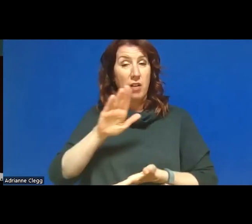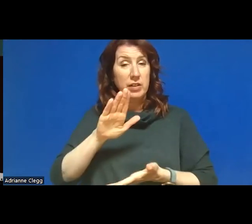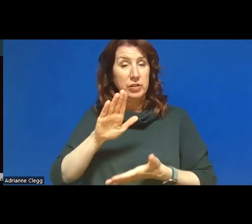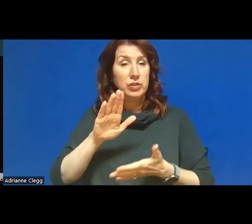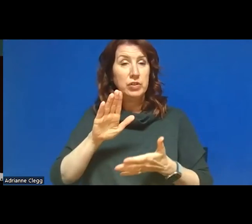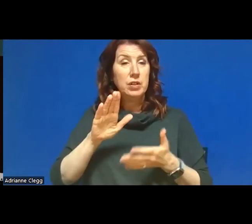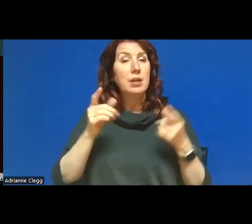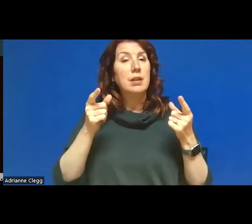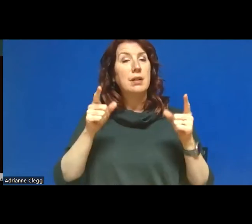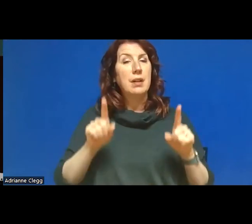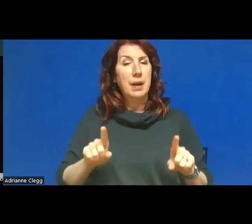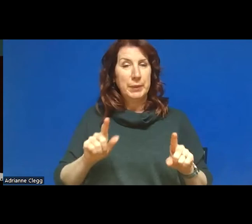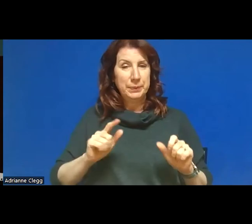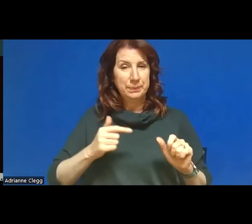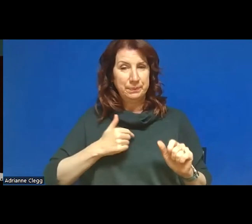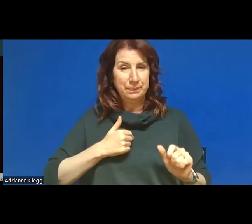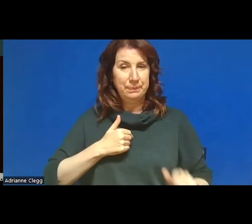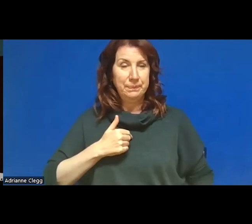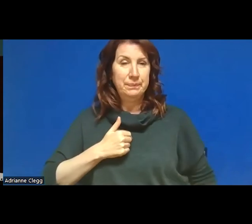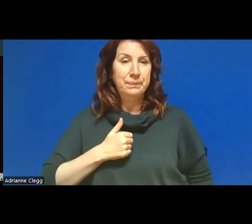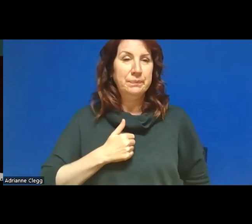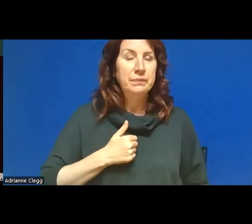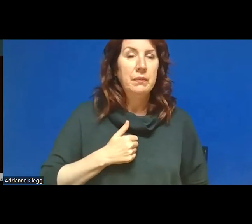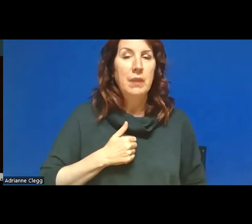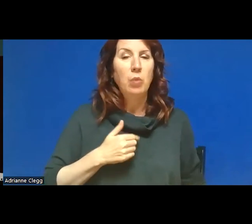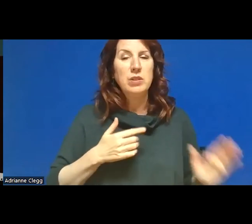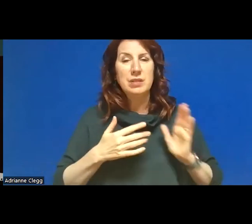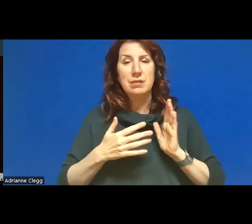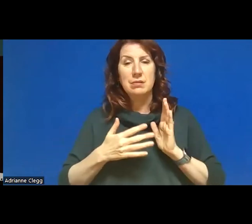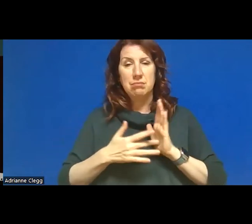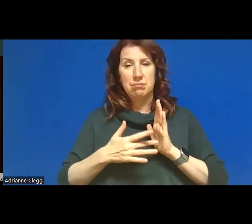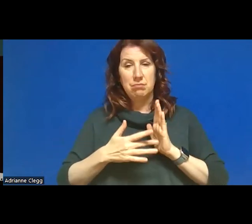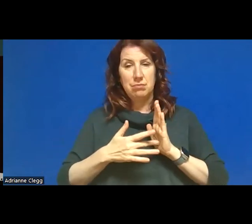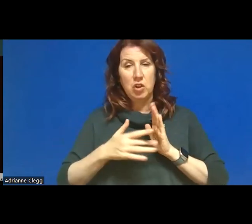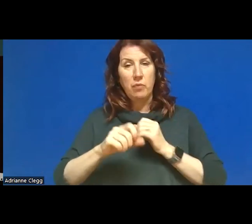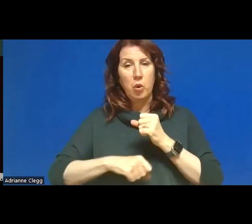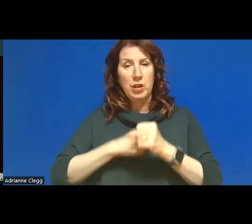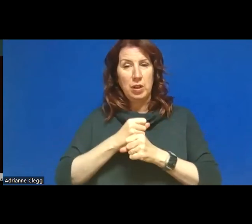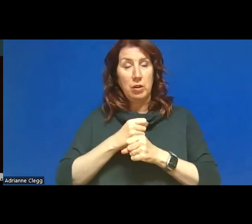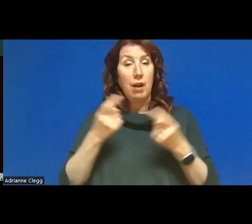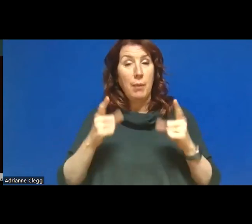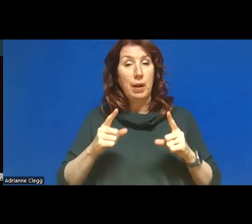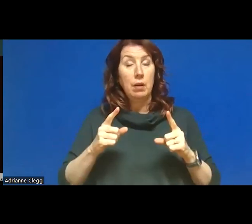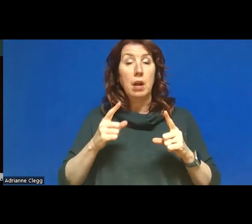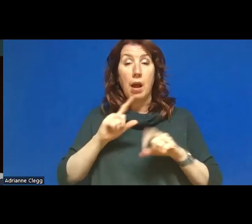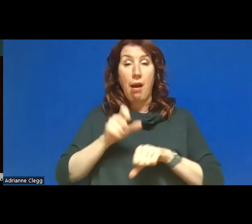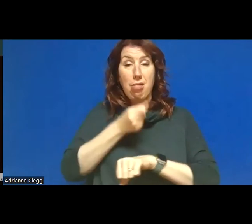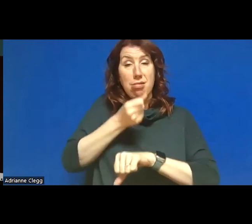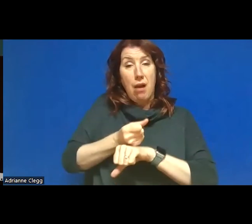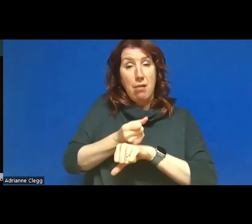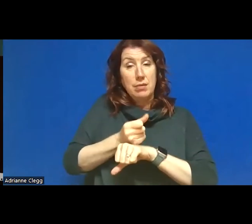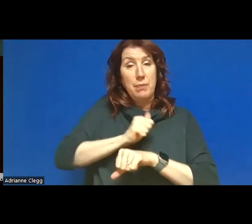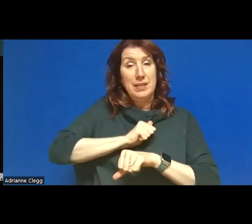I found myself during my sophomore year of college locked in my room for 2 months.